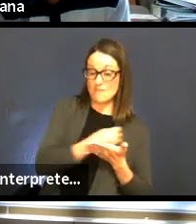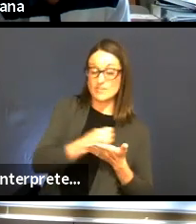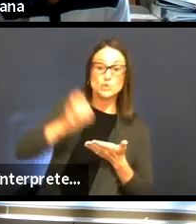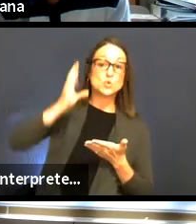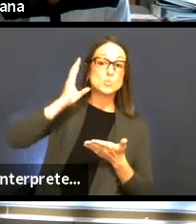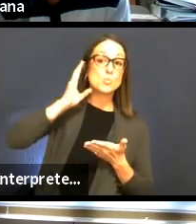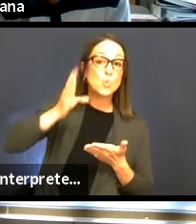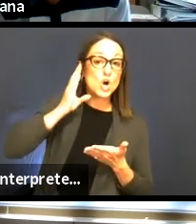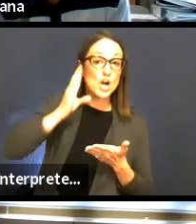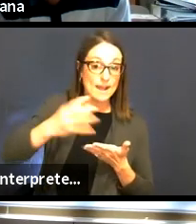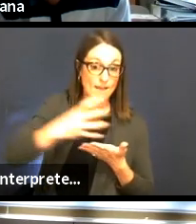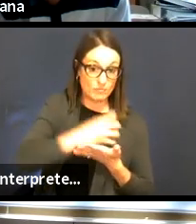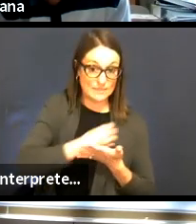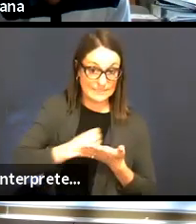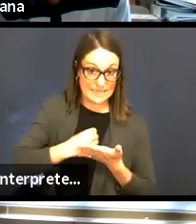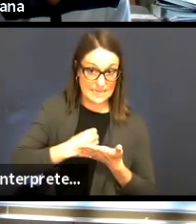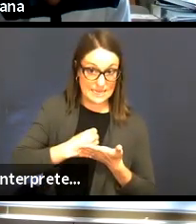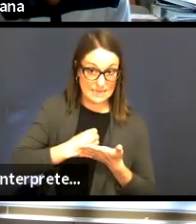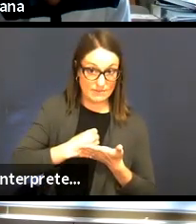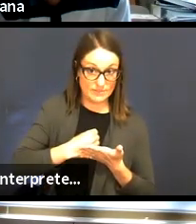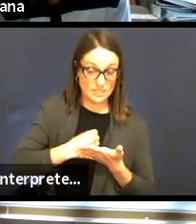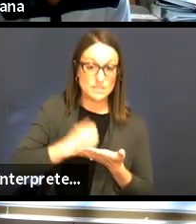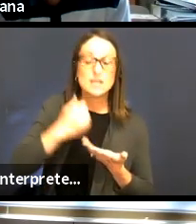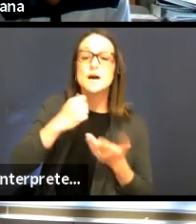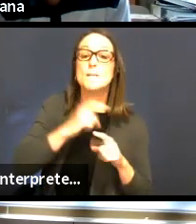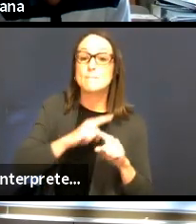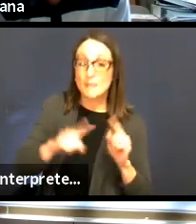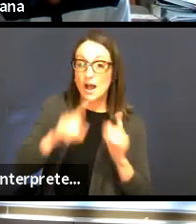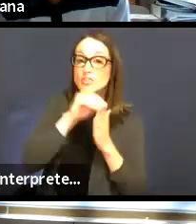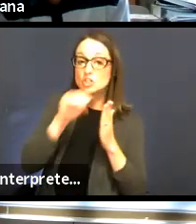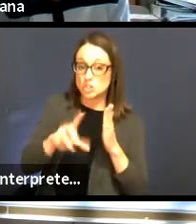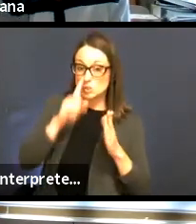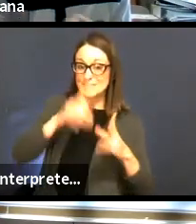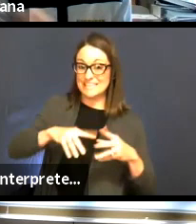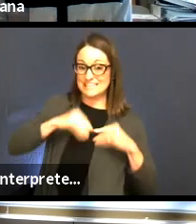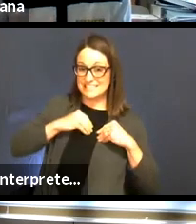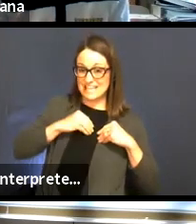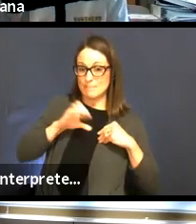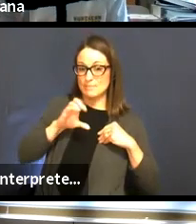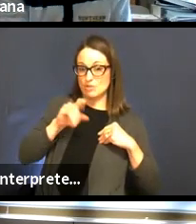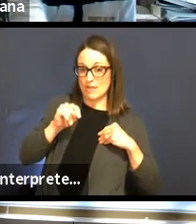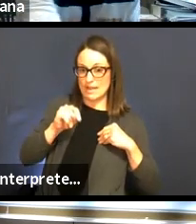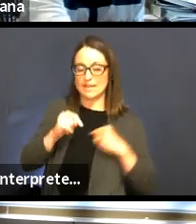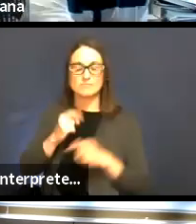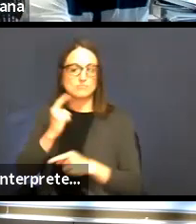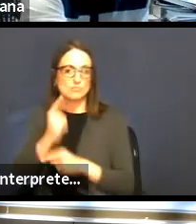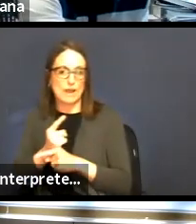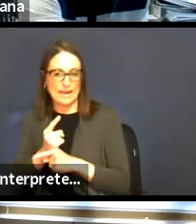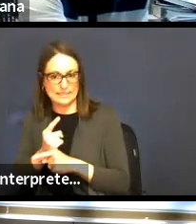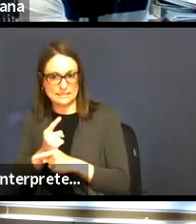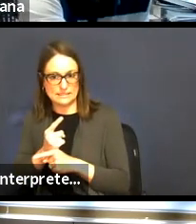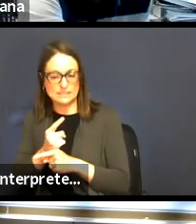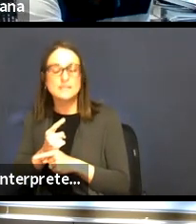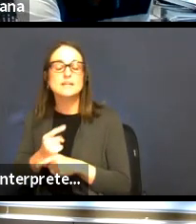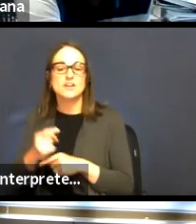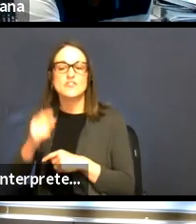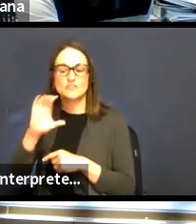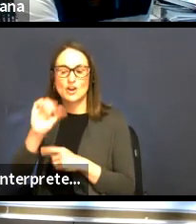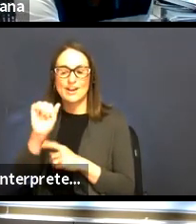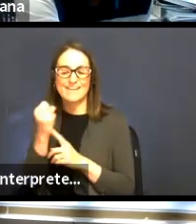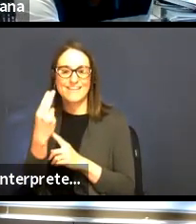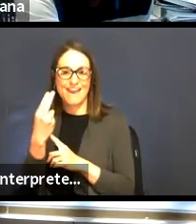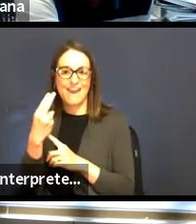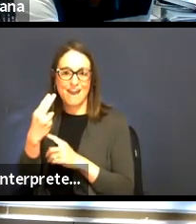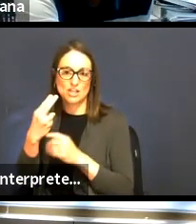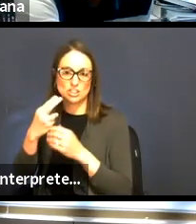received because these students took credit. Right. So on an accrual basis, it affects FY20. On a cash basis, it affects